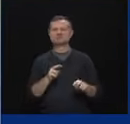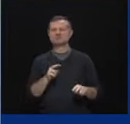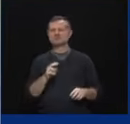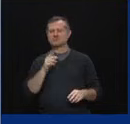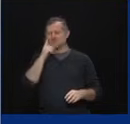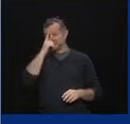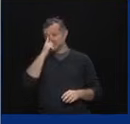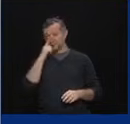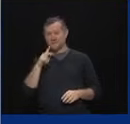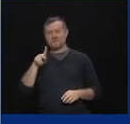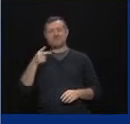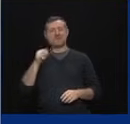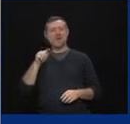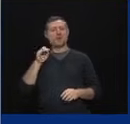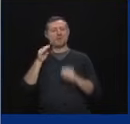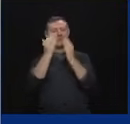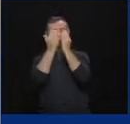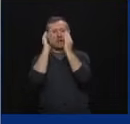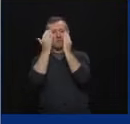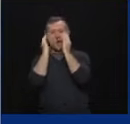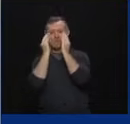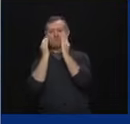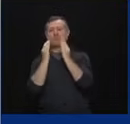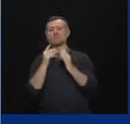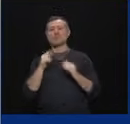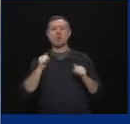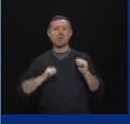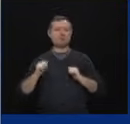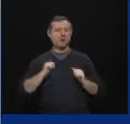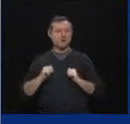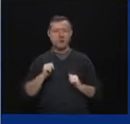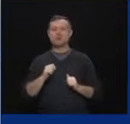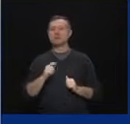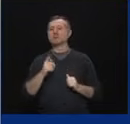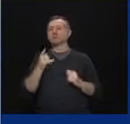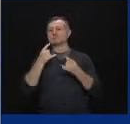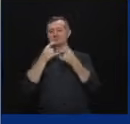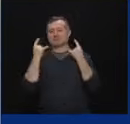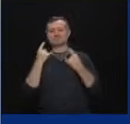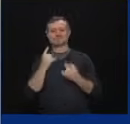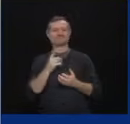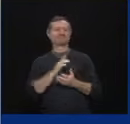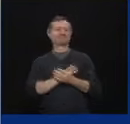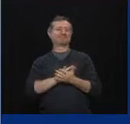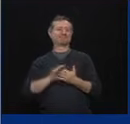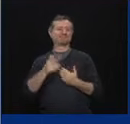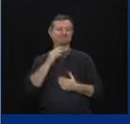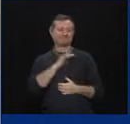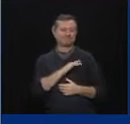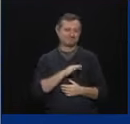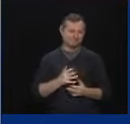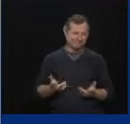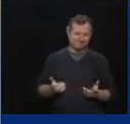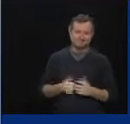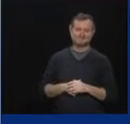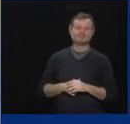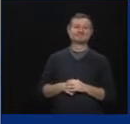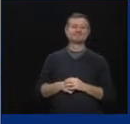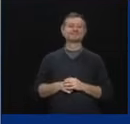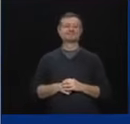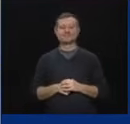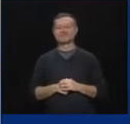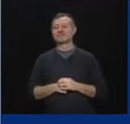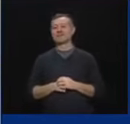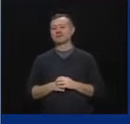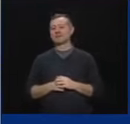because that's where masks were first really popularized. If you remember the Phantom, years before anybody else thought it was cool to rock a mask, the Phantom of the Opera